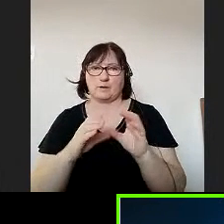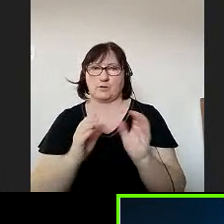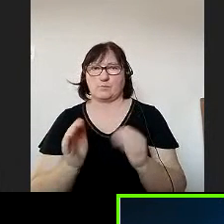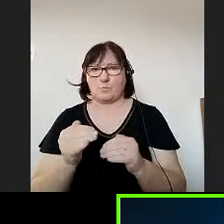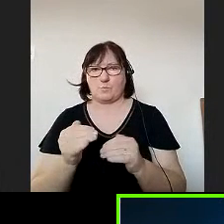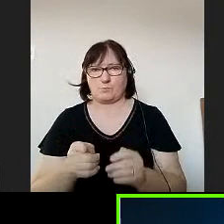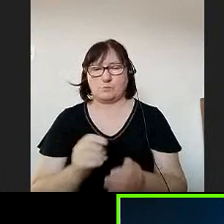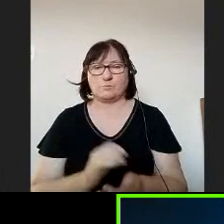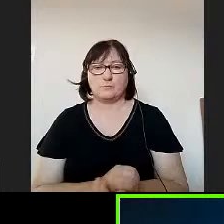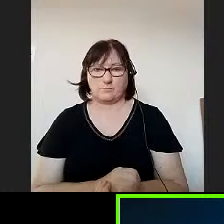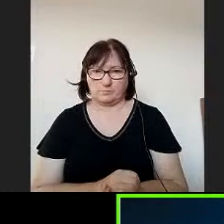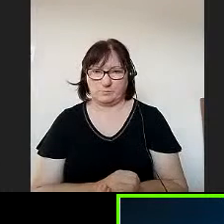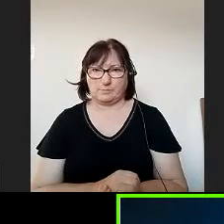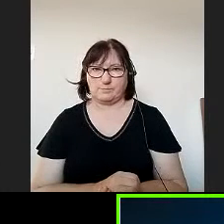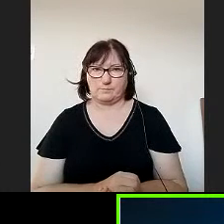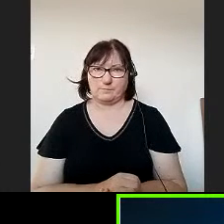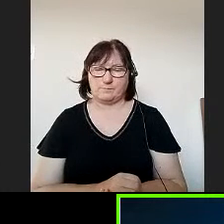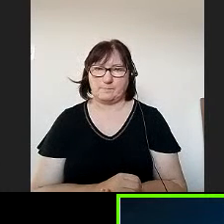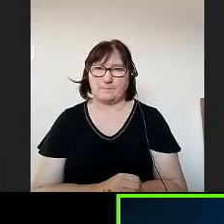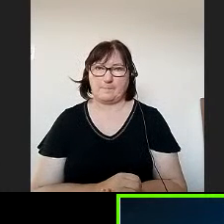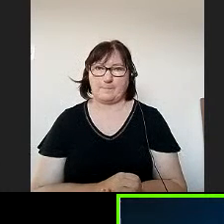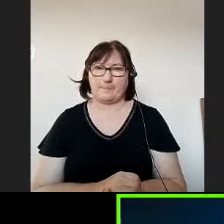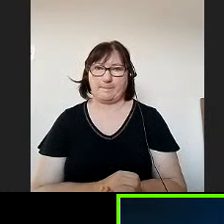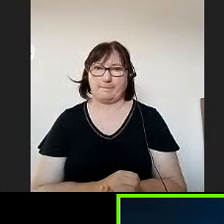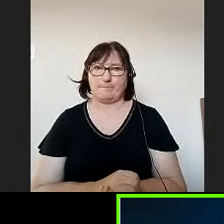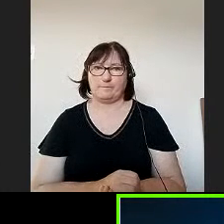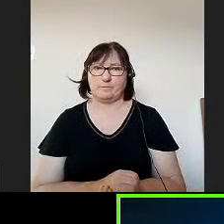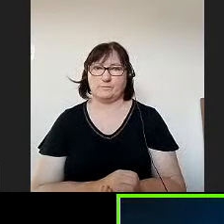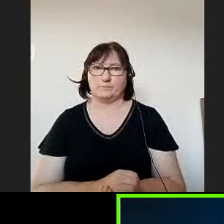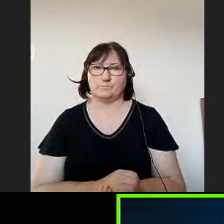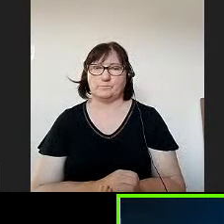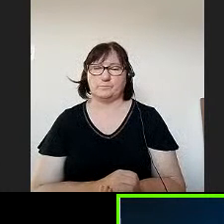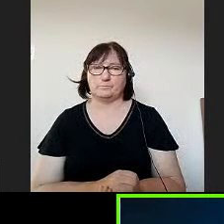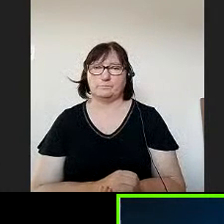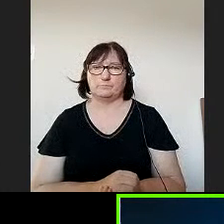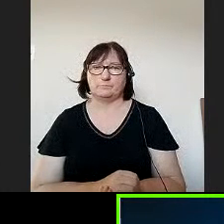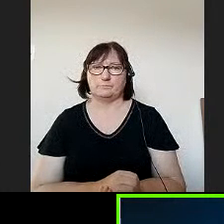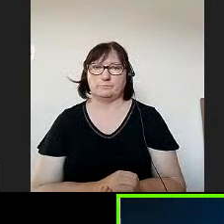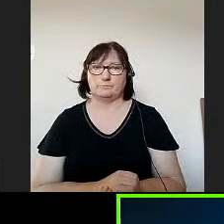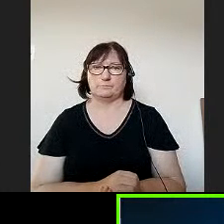Selawani, can you expand on that? Thank you.